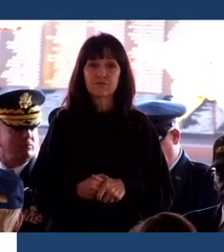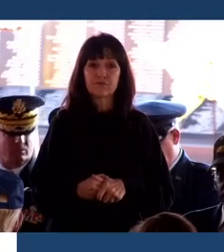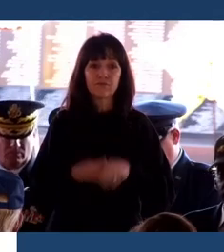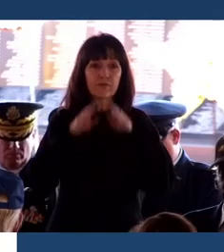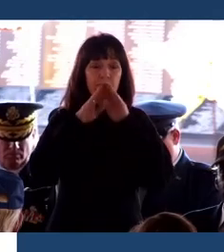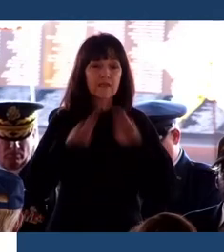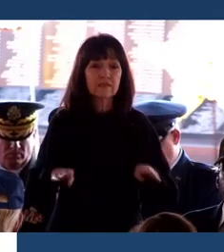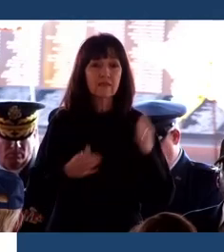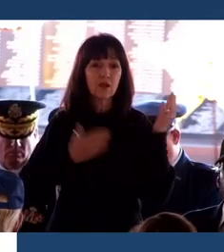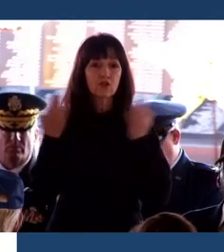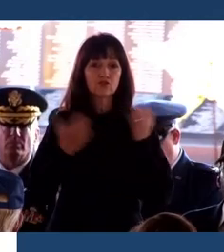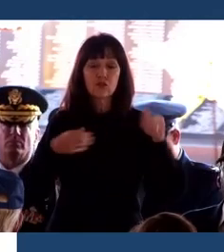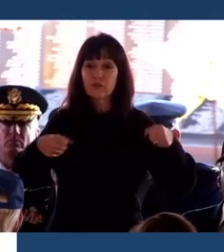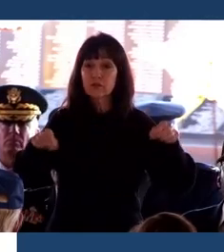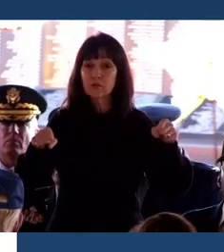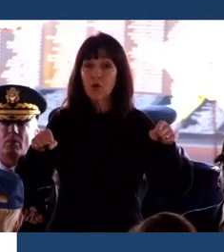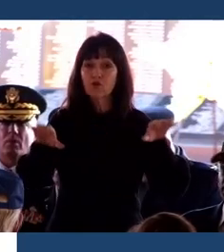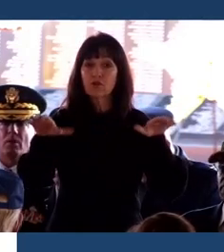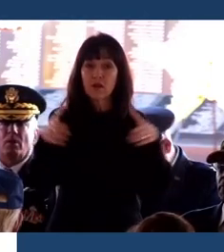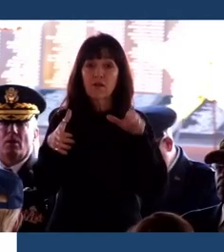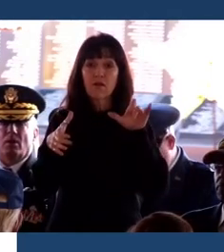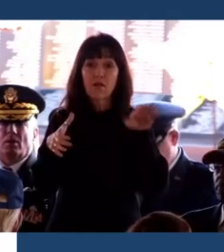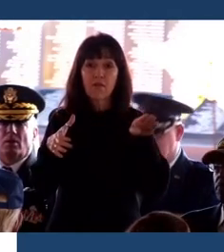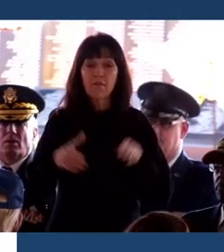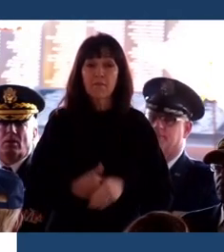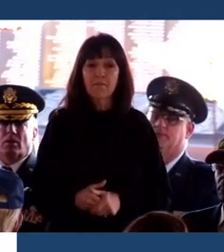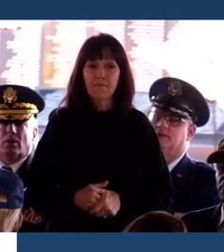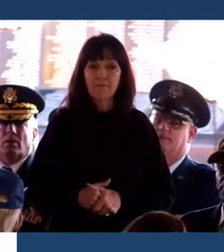Silent Service Motorcycle Club.